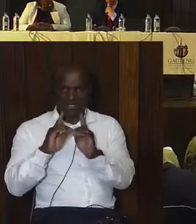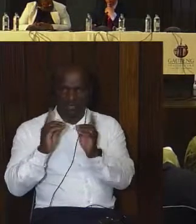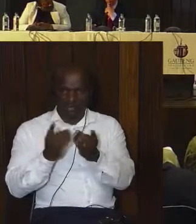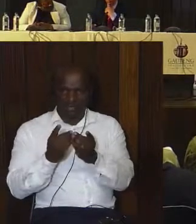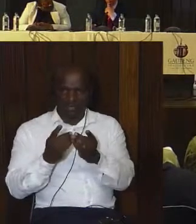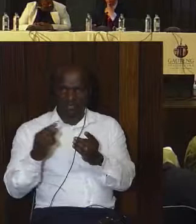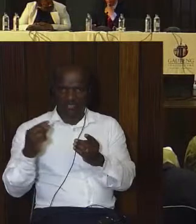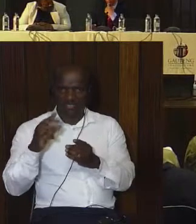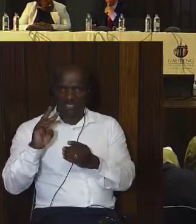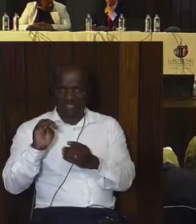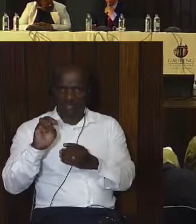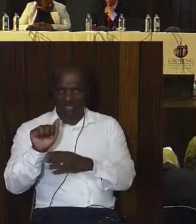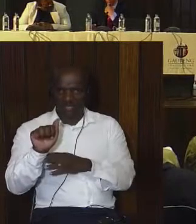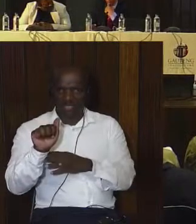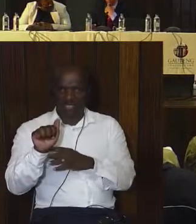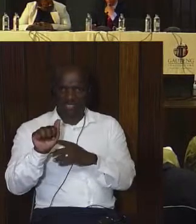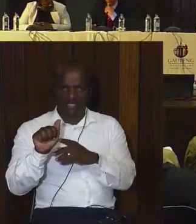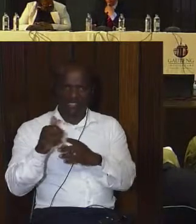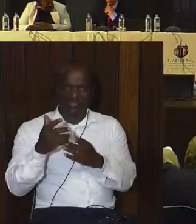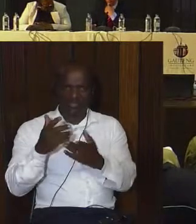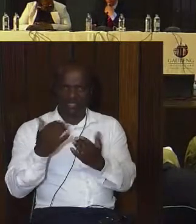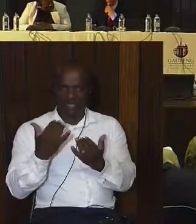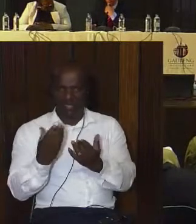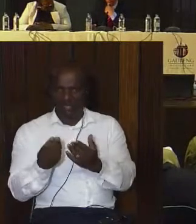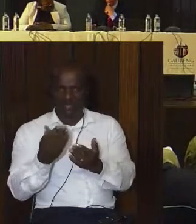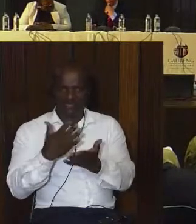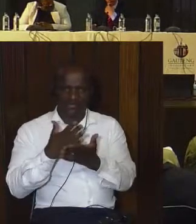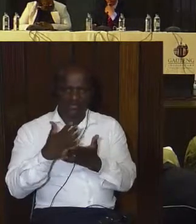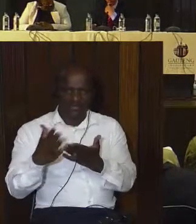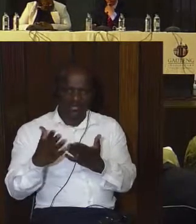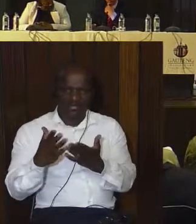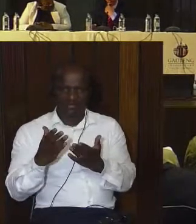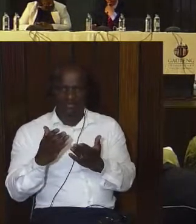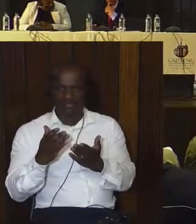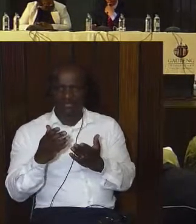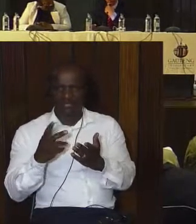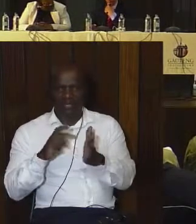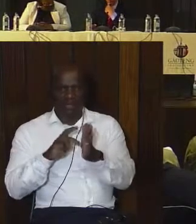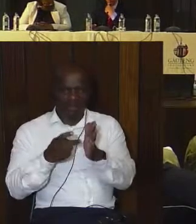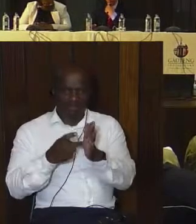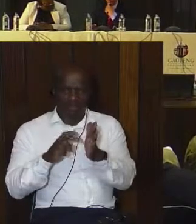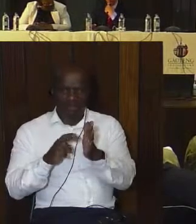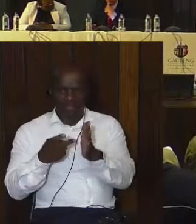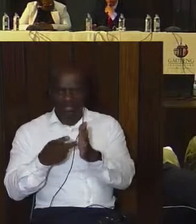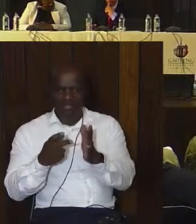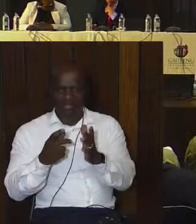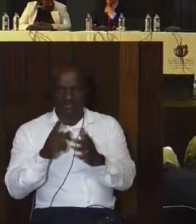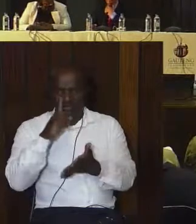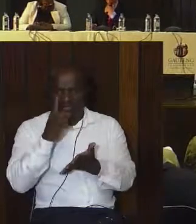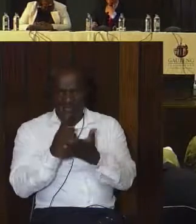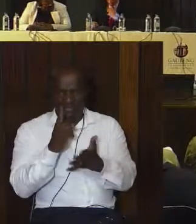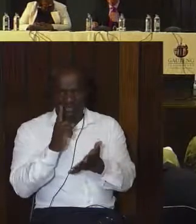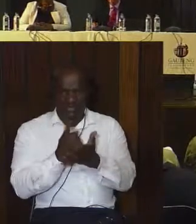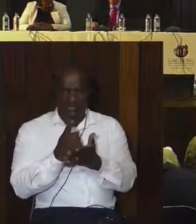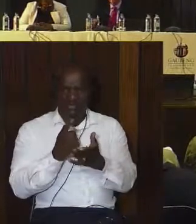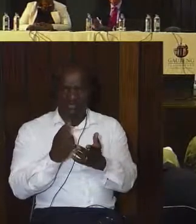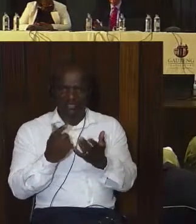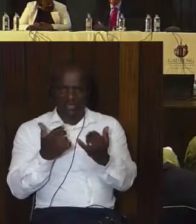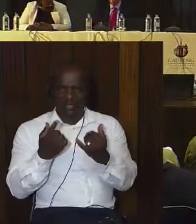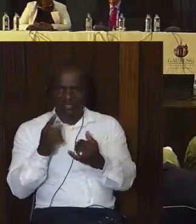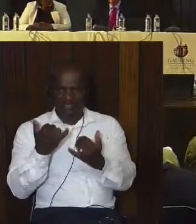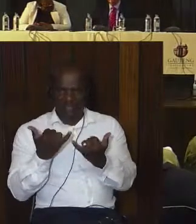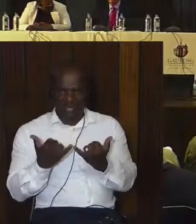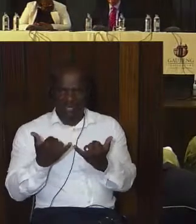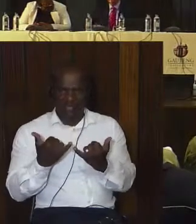DMA, have some contingency plan with regards to it. And probably for